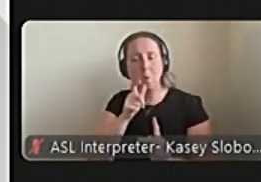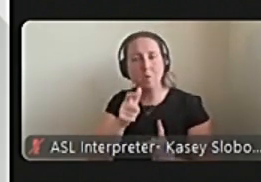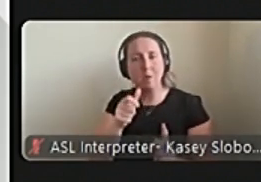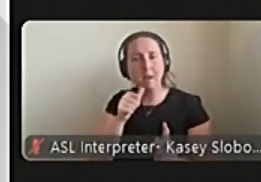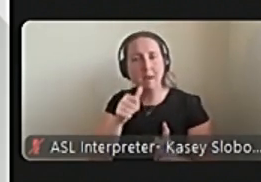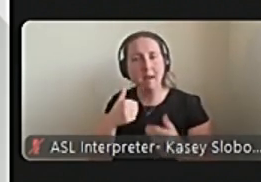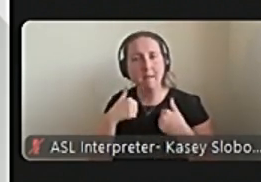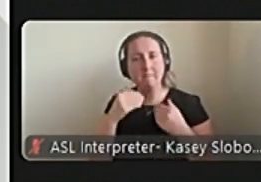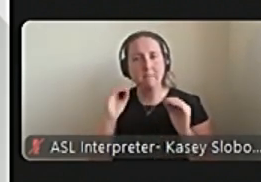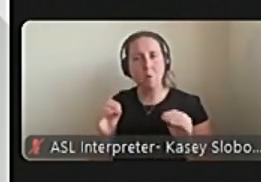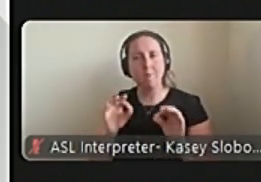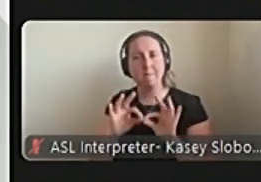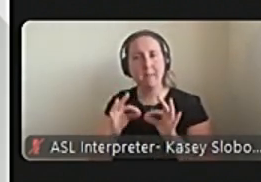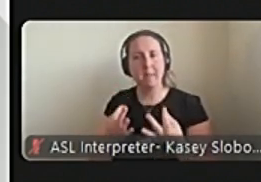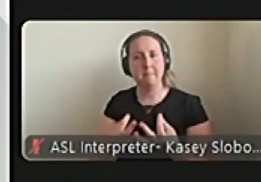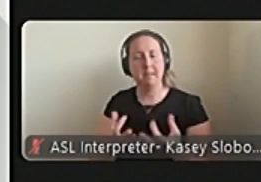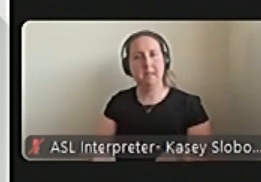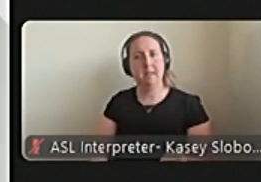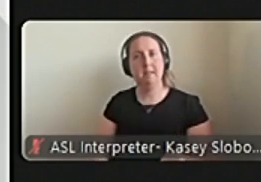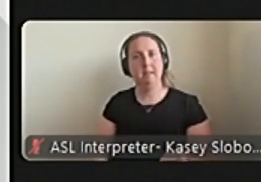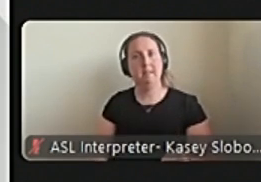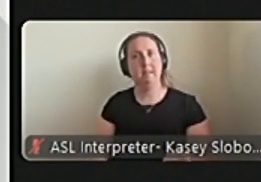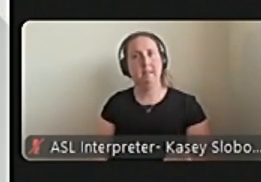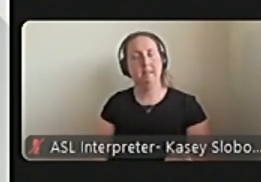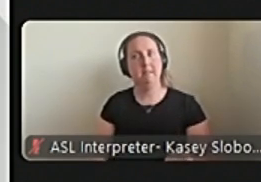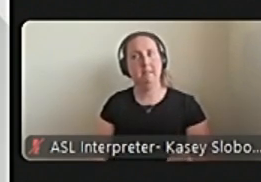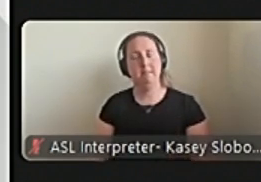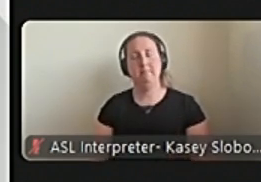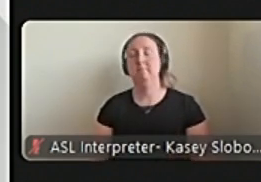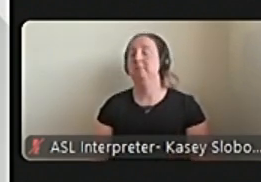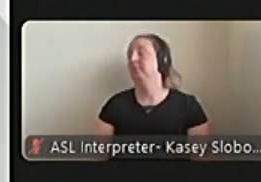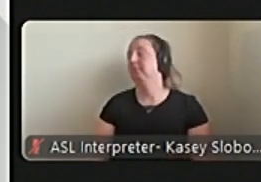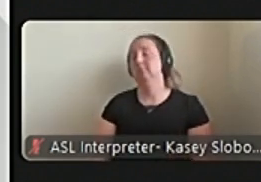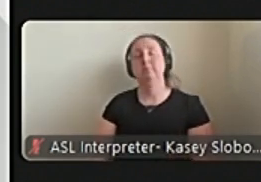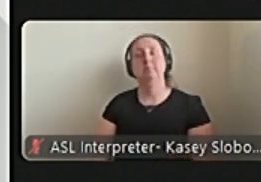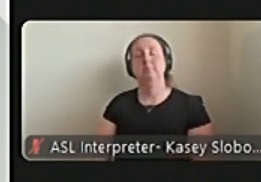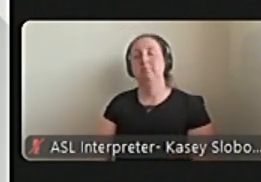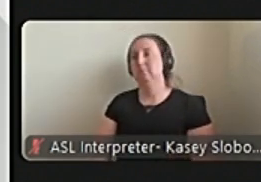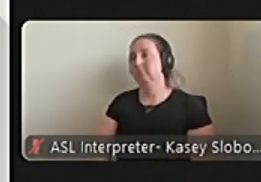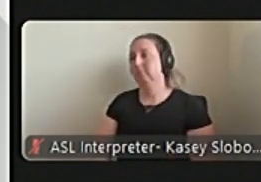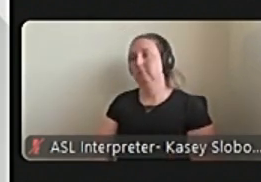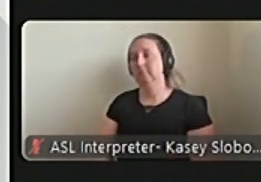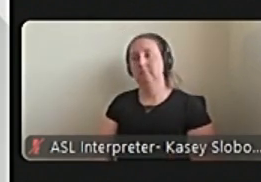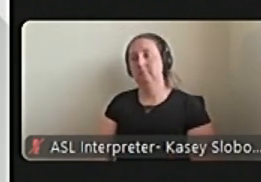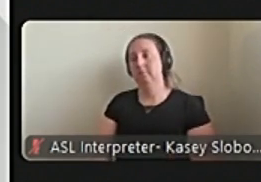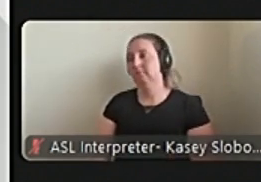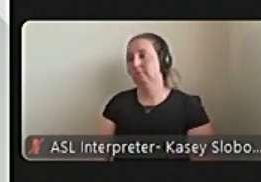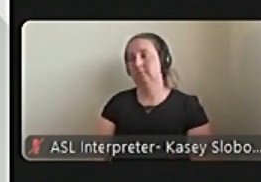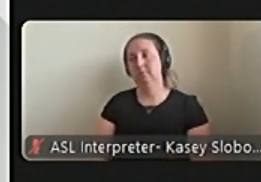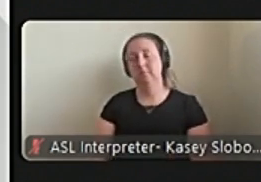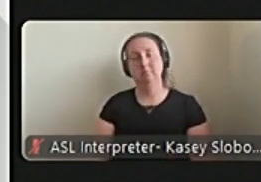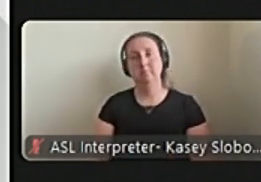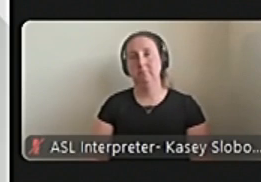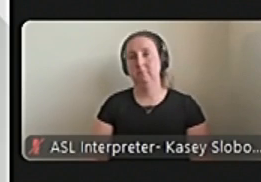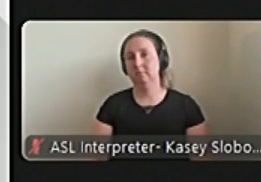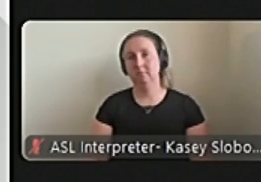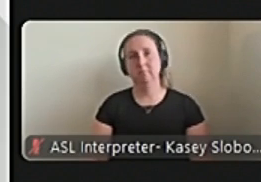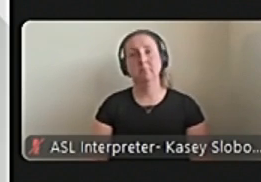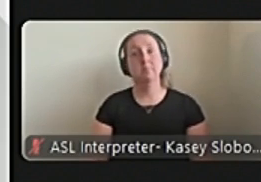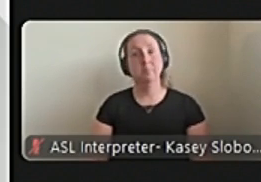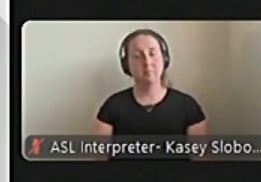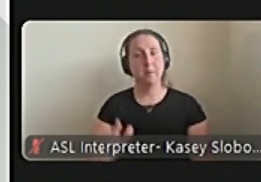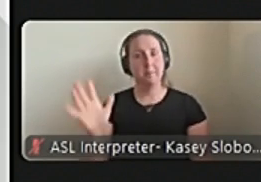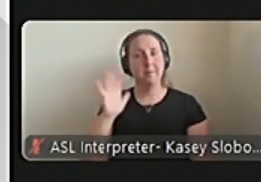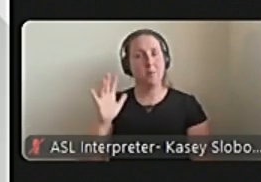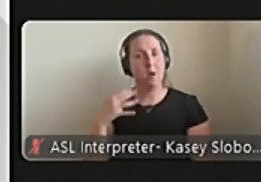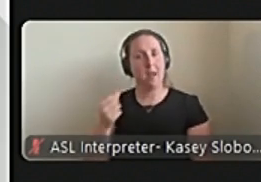scares me. And I'm not saying that as, but that is, you know, who knows how to navigate these things? No, I, It used to be that health insurance was